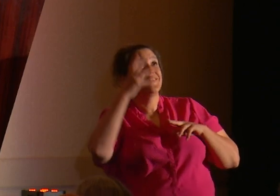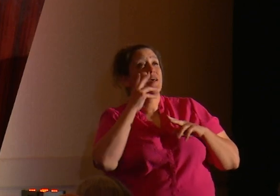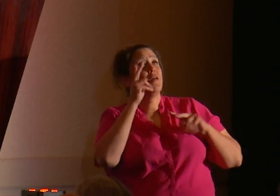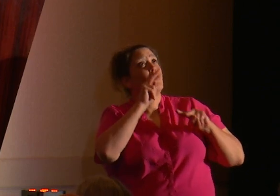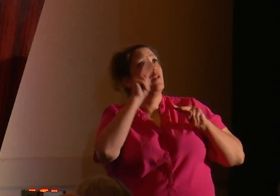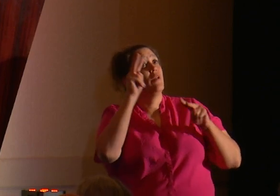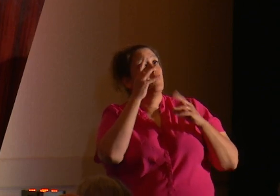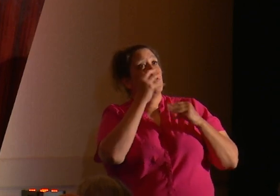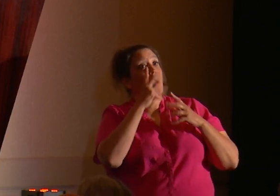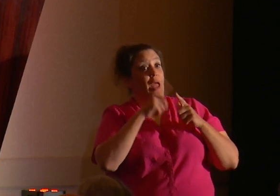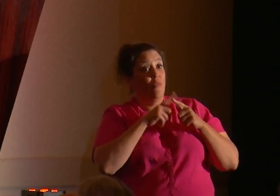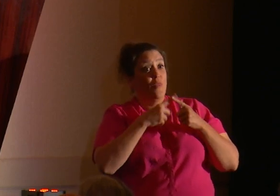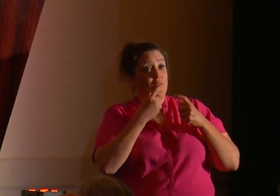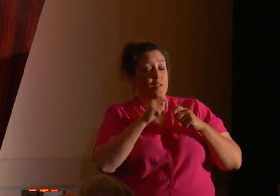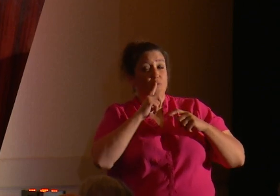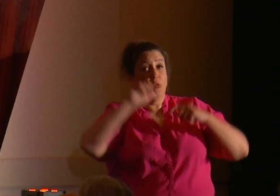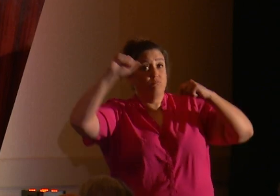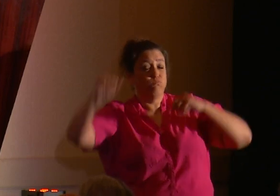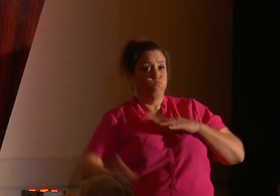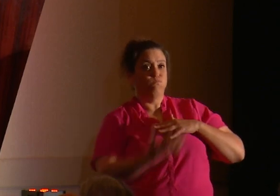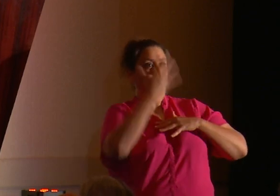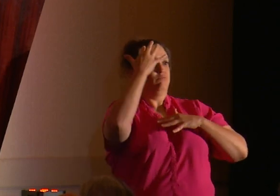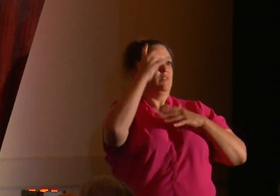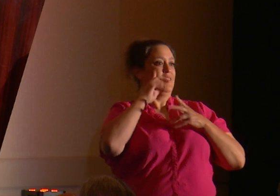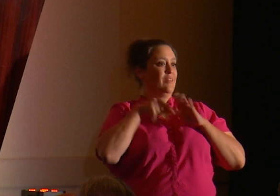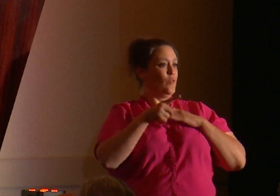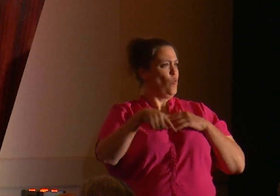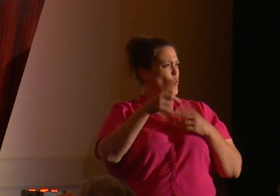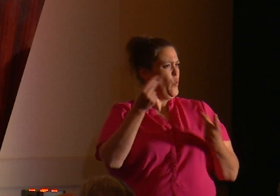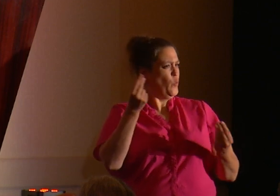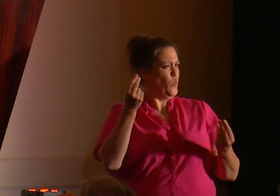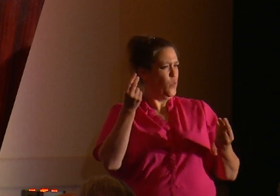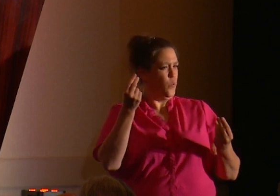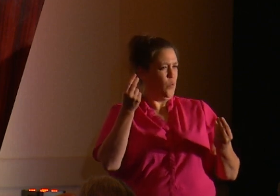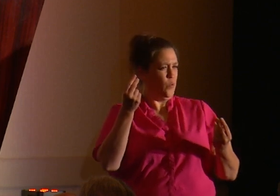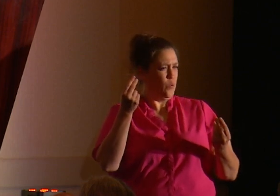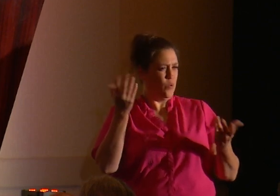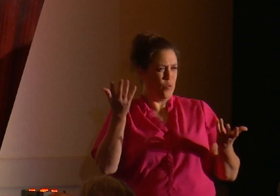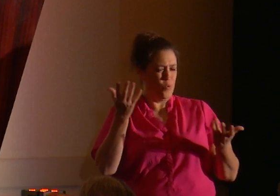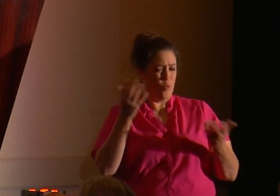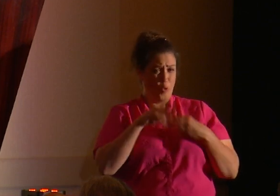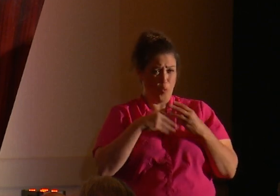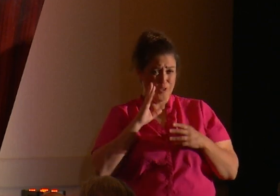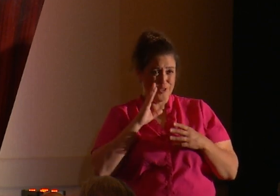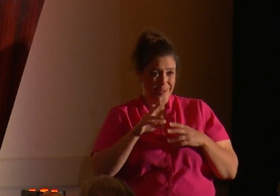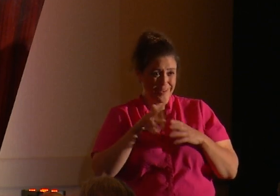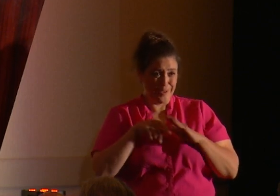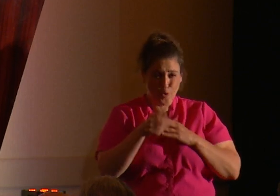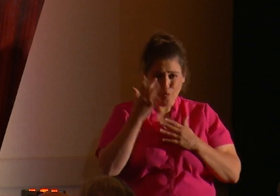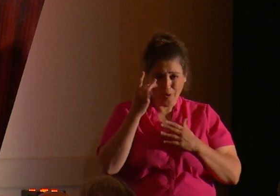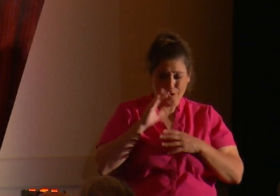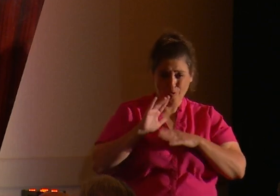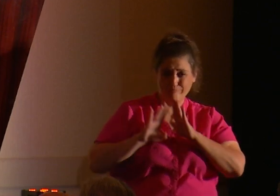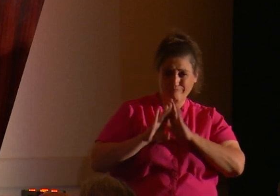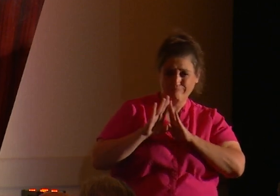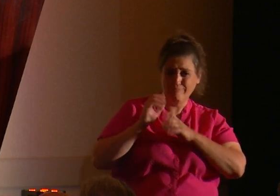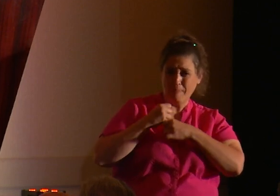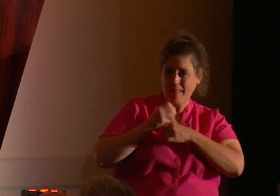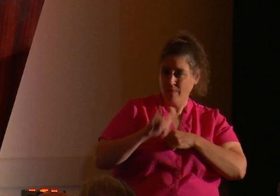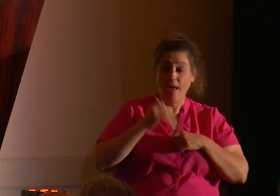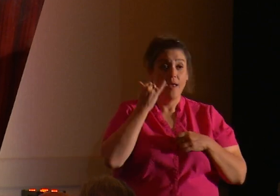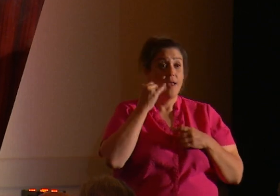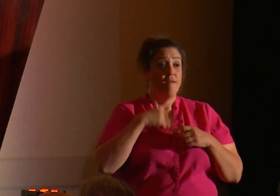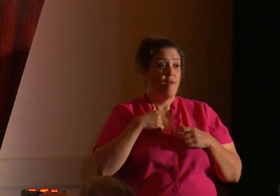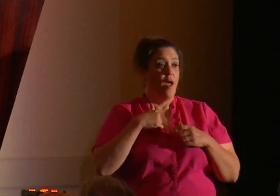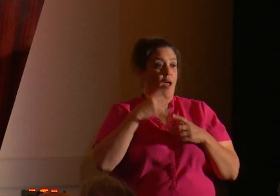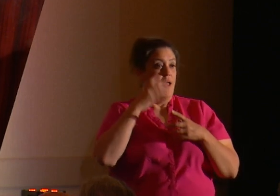this huge wave is coming at you. And what do you do? And like I was telling a friend earlier, it would be like if I took a playground